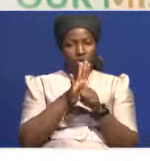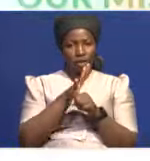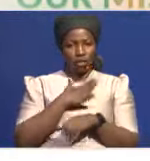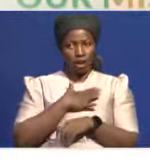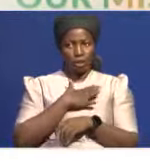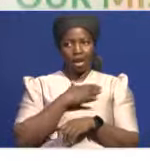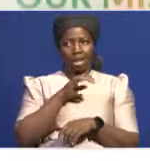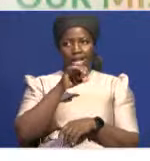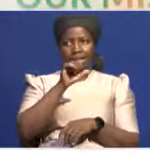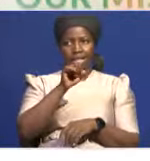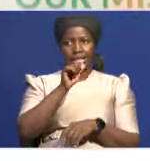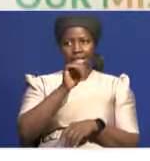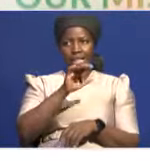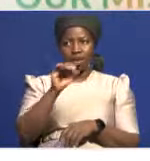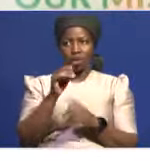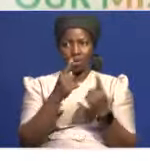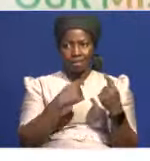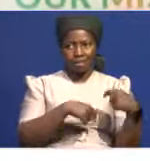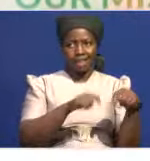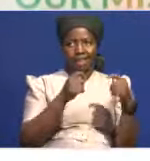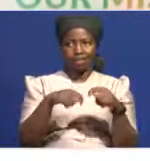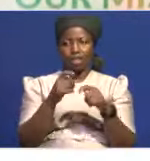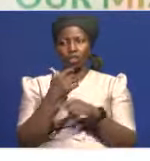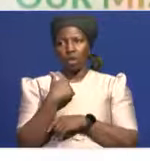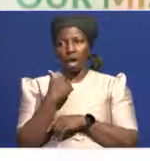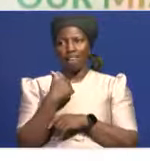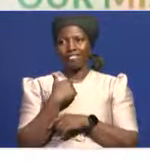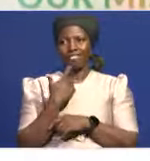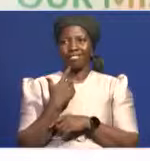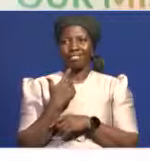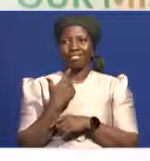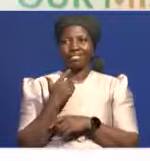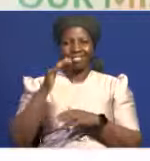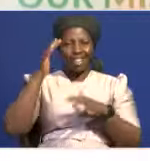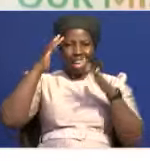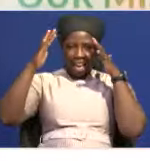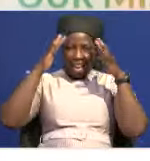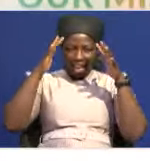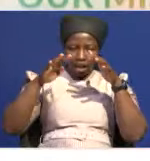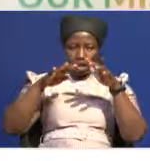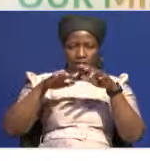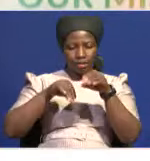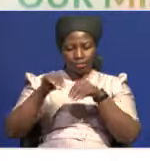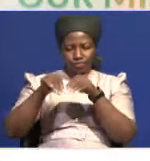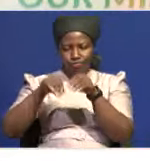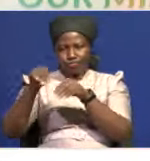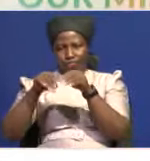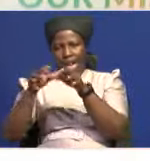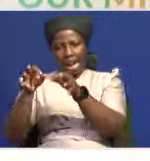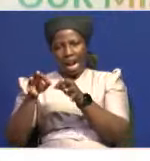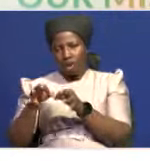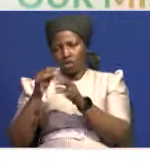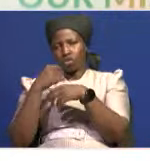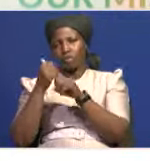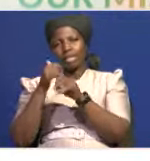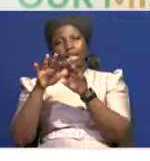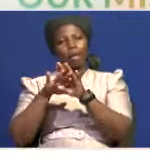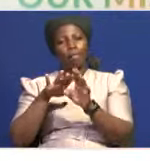circles have been trying to have creative accounting in order to please their members